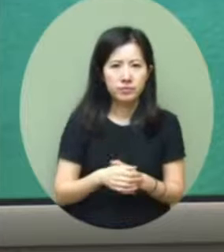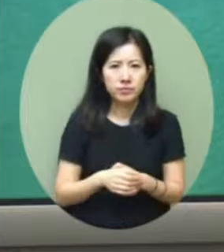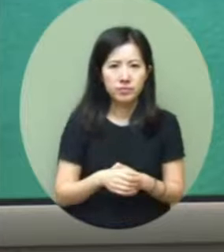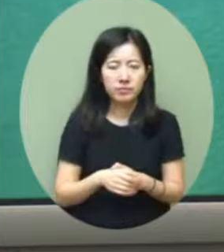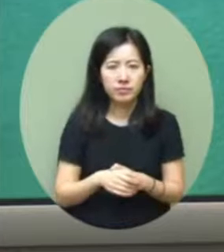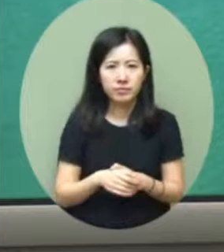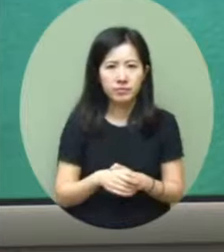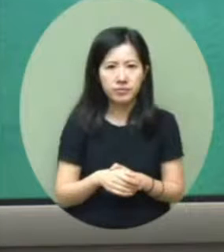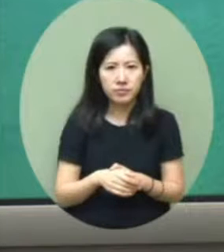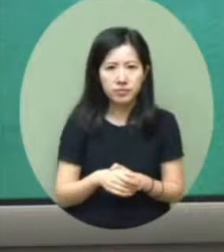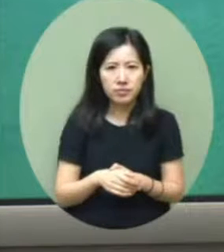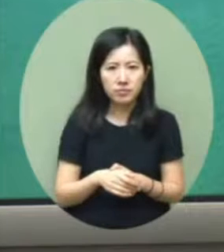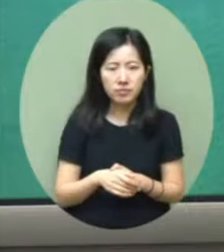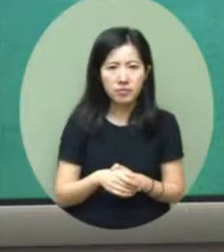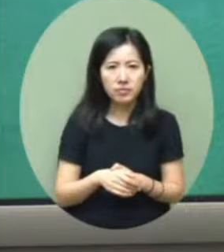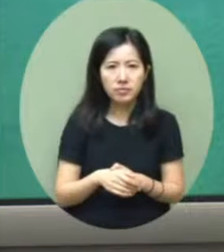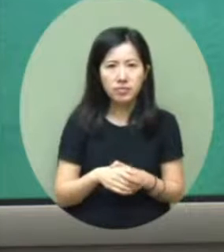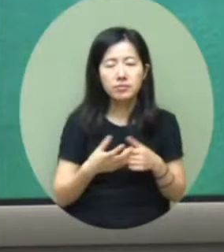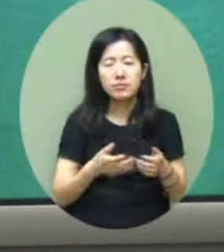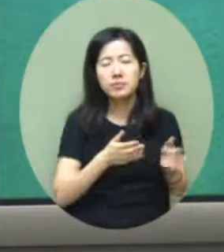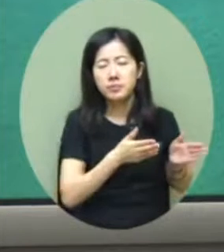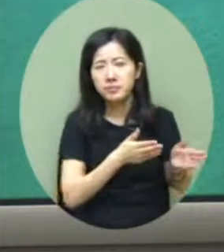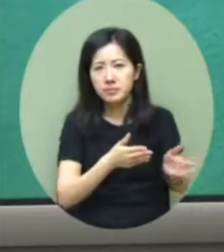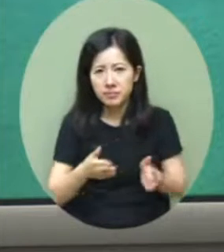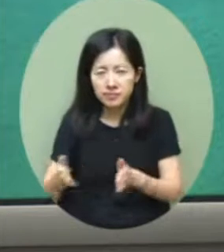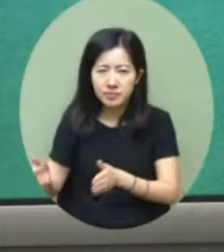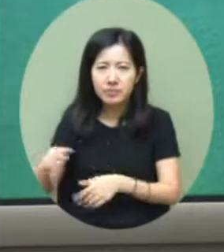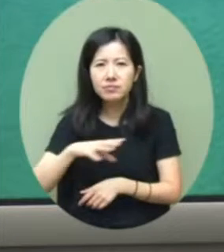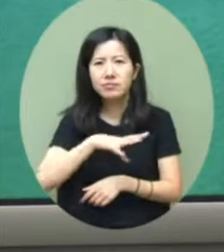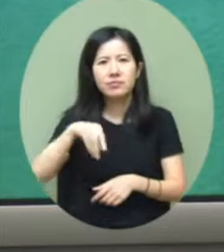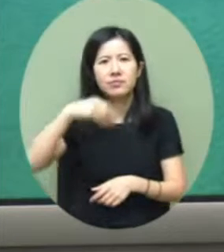I do believe that they